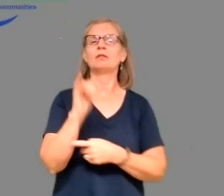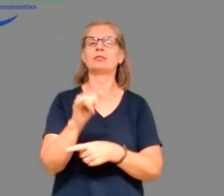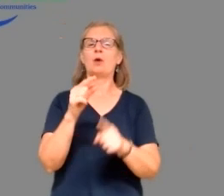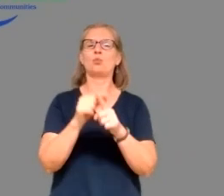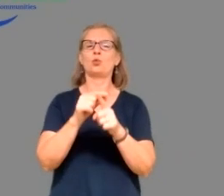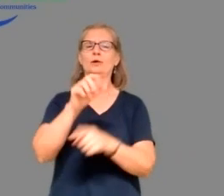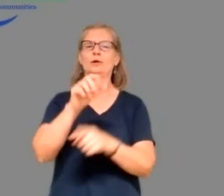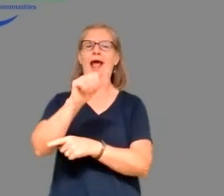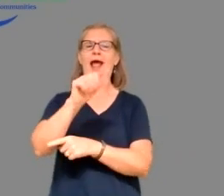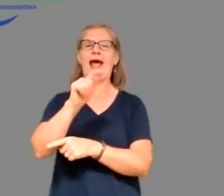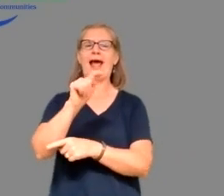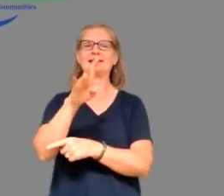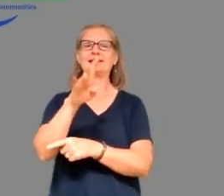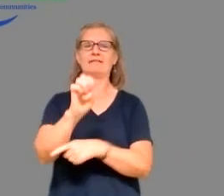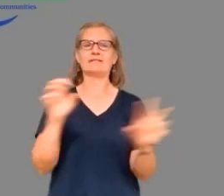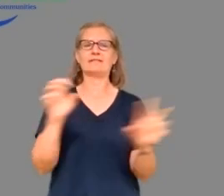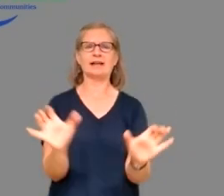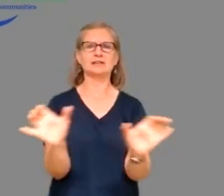not exactly